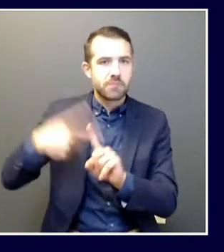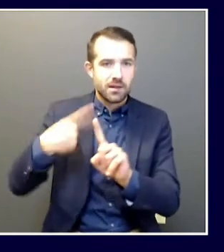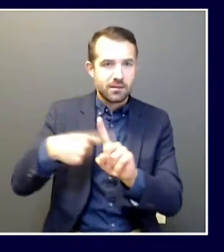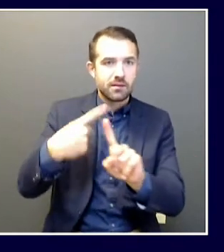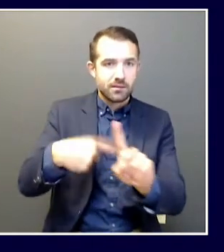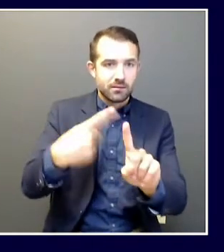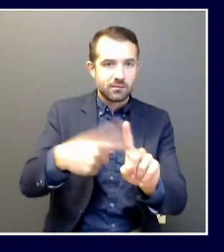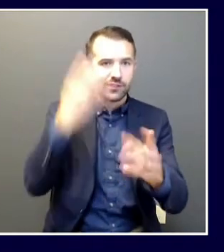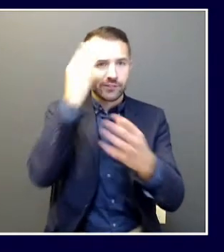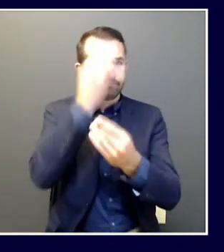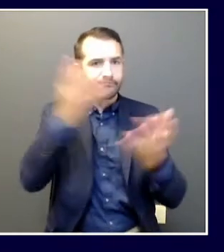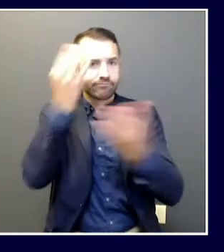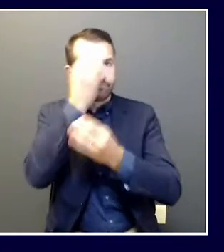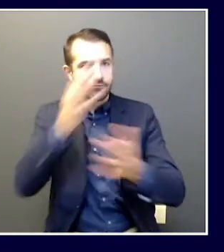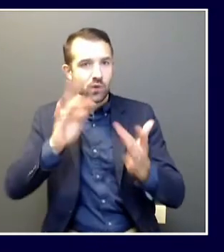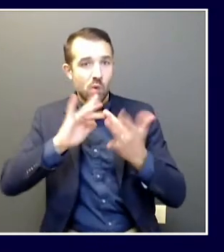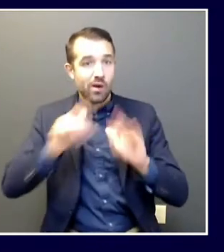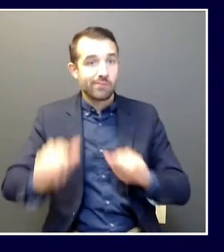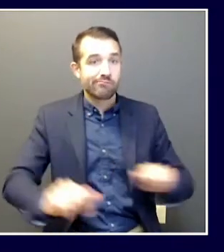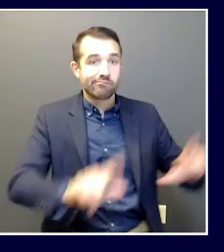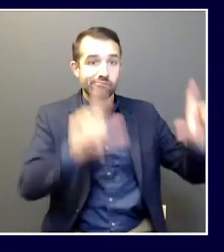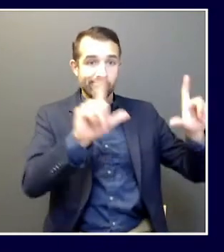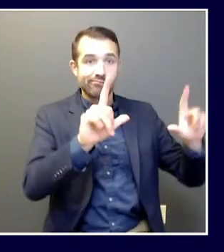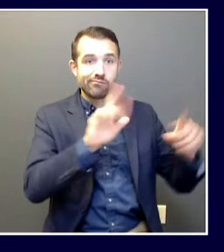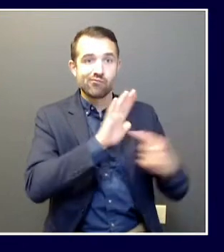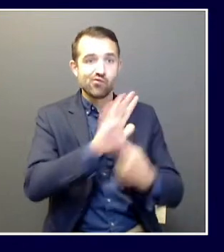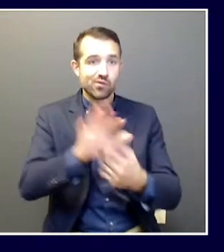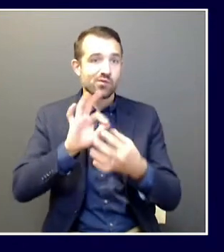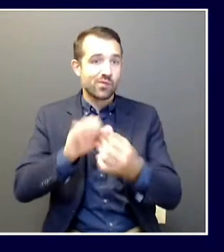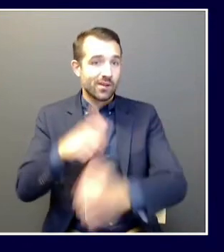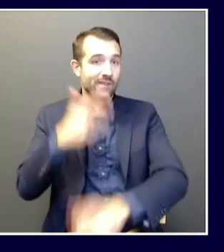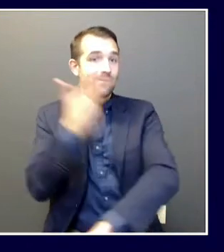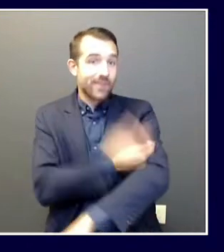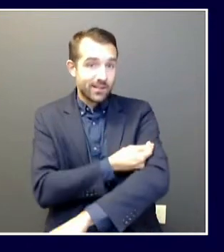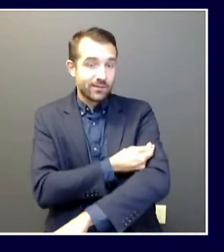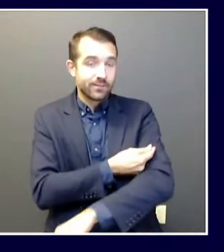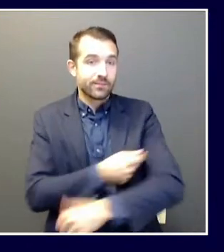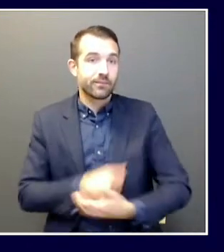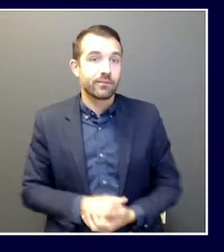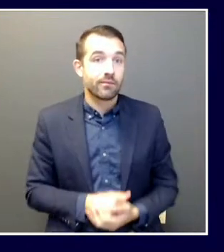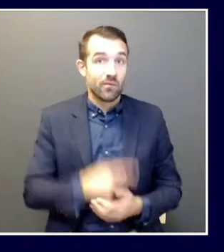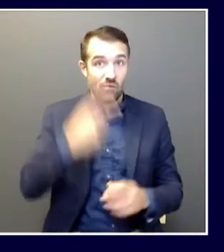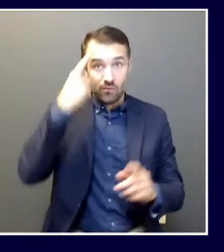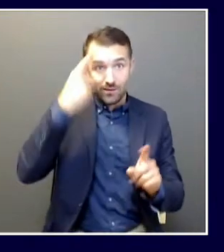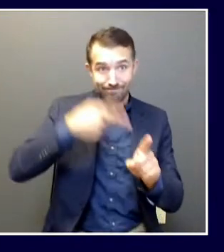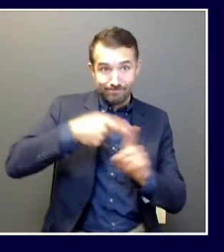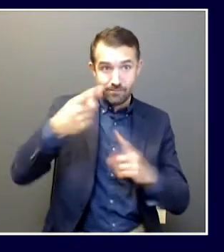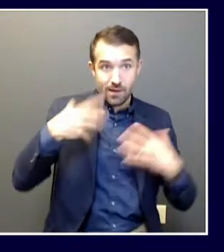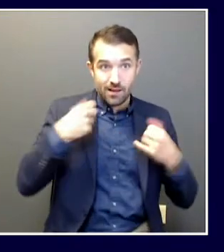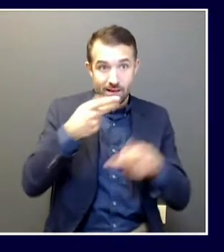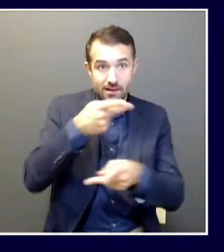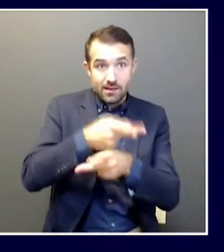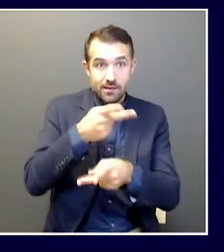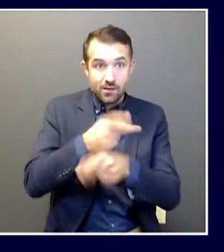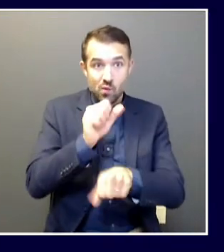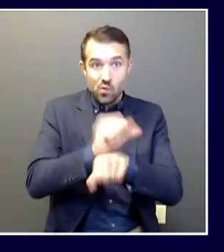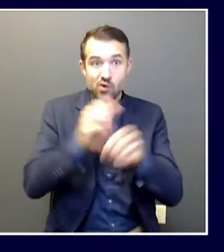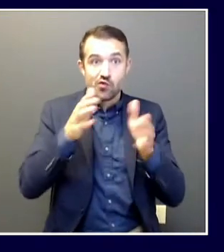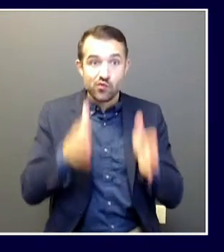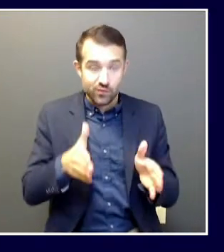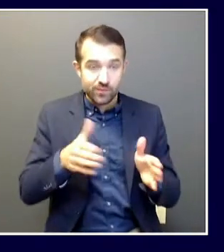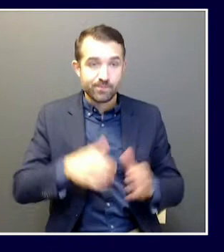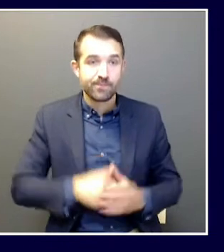COVID-19 vaccination rates among Maine healthcare workers. Healthcare worker vaccination rates rose rapidly